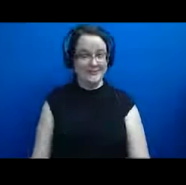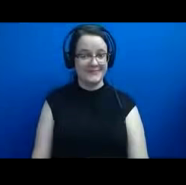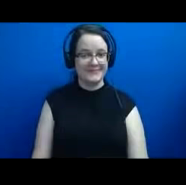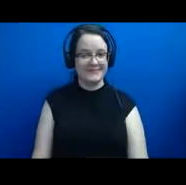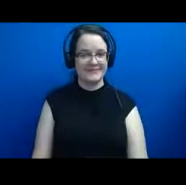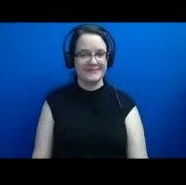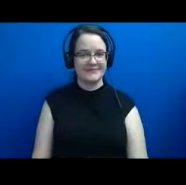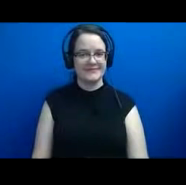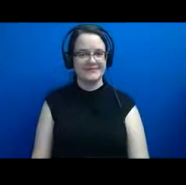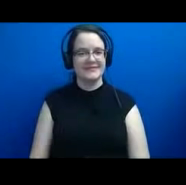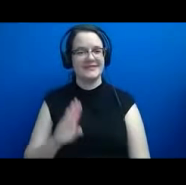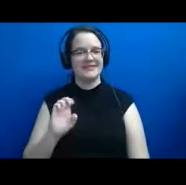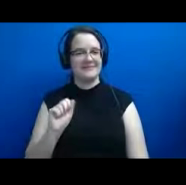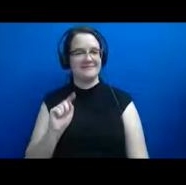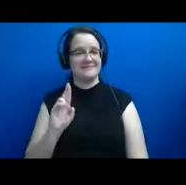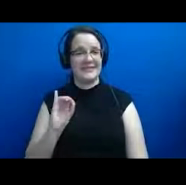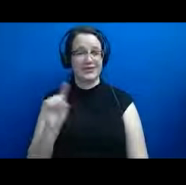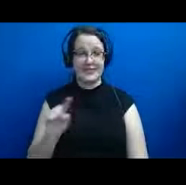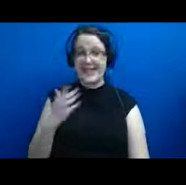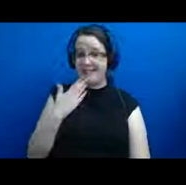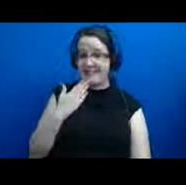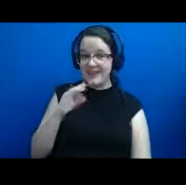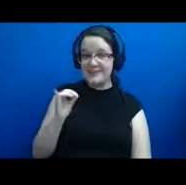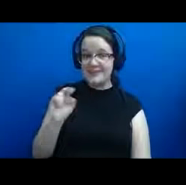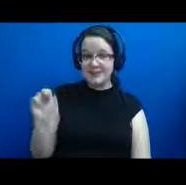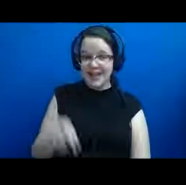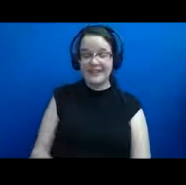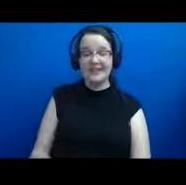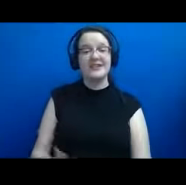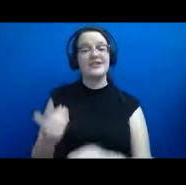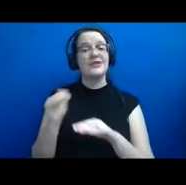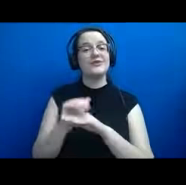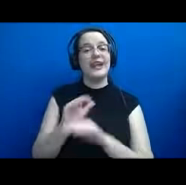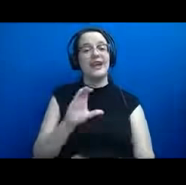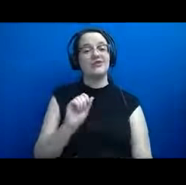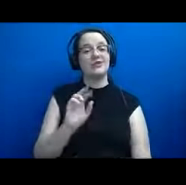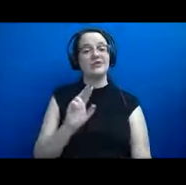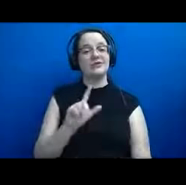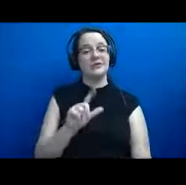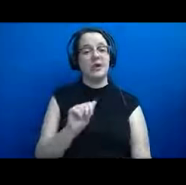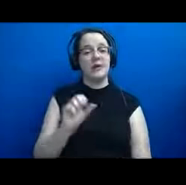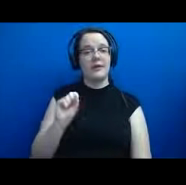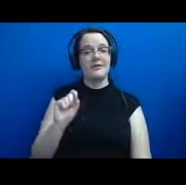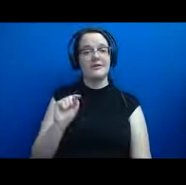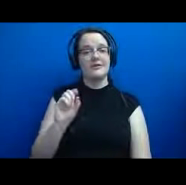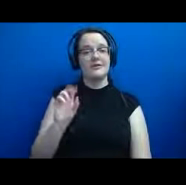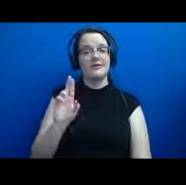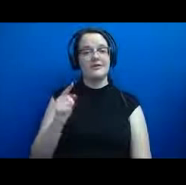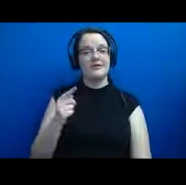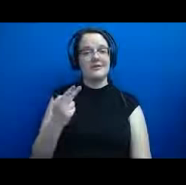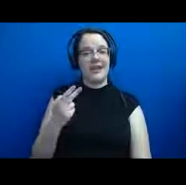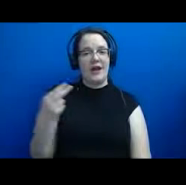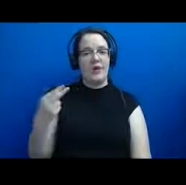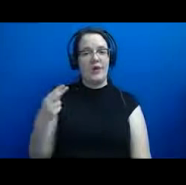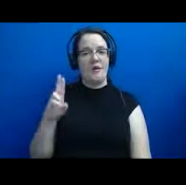Thank you, Jen. So tonight, Carla Stahl-Hoffman, and I hope I said that right, Carla, because I